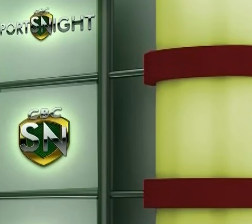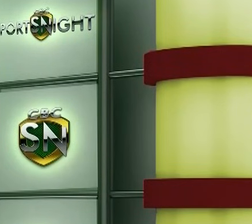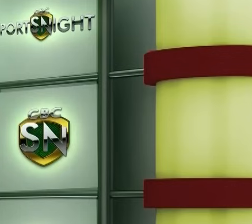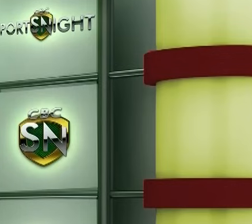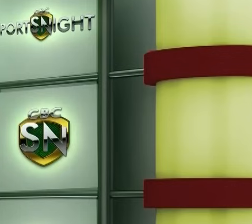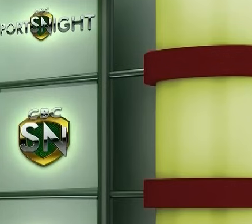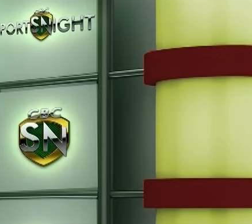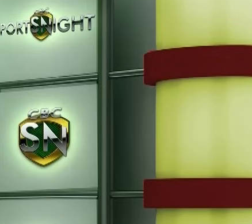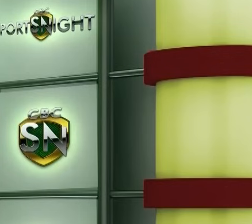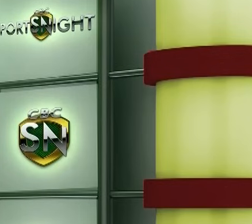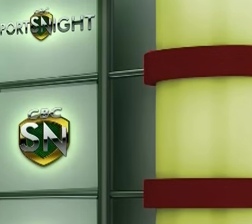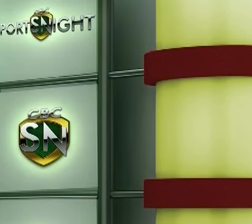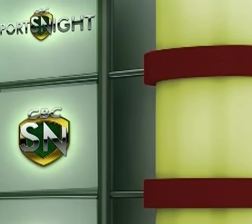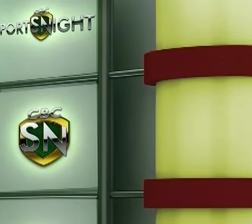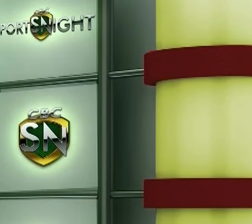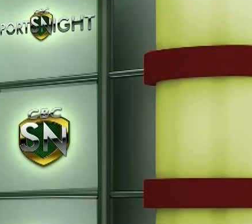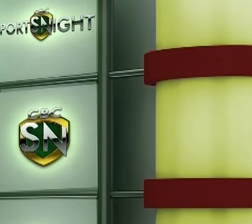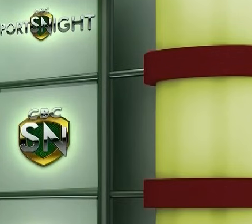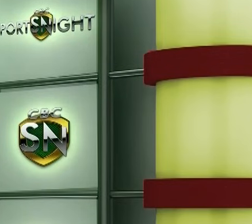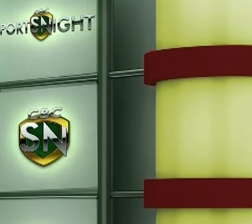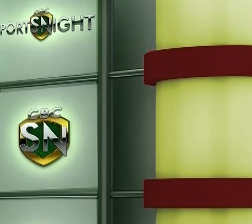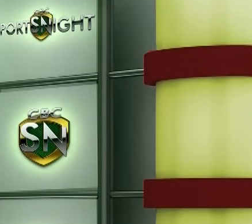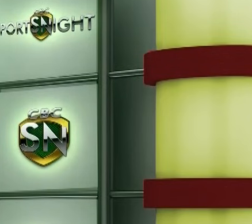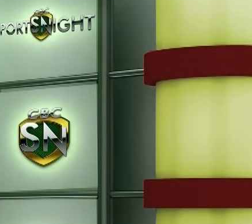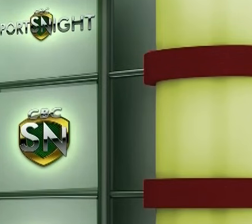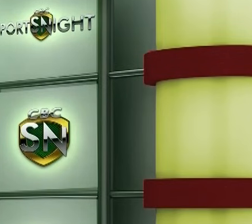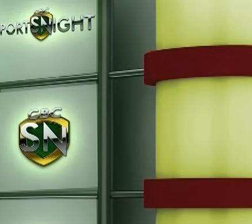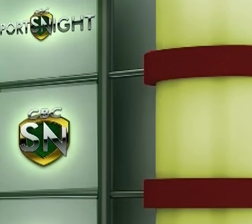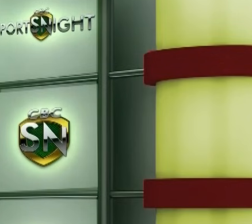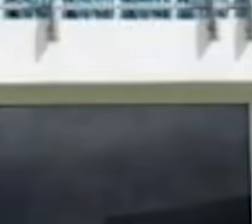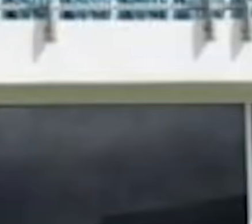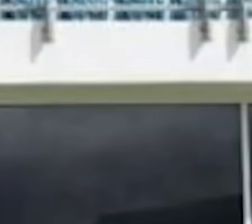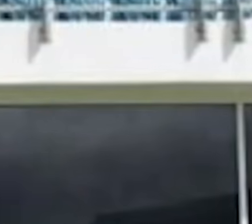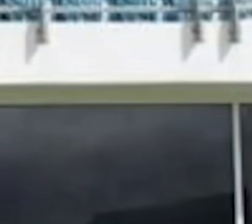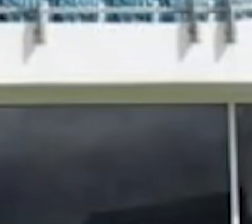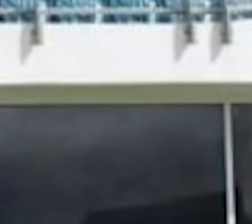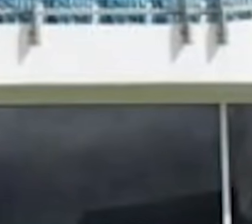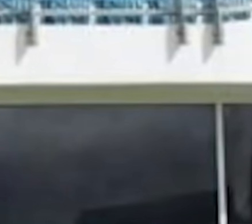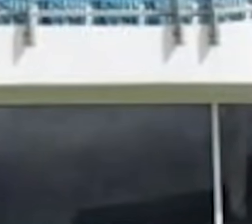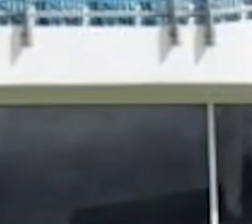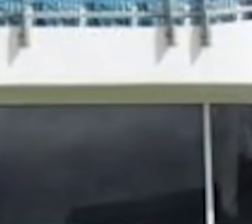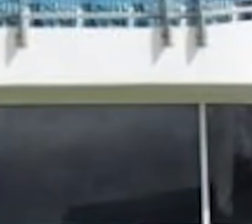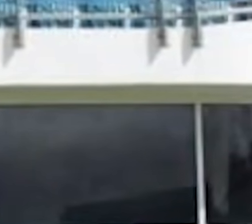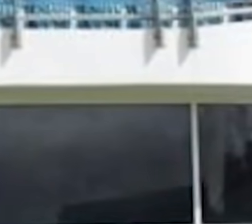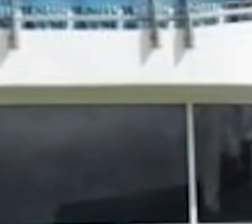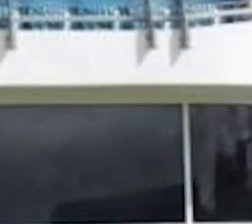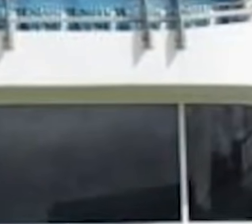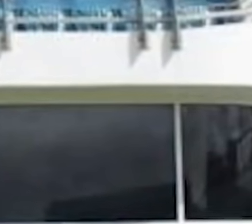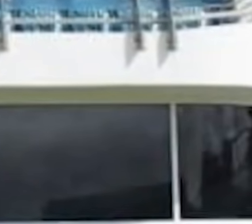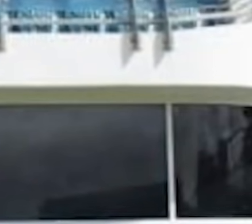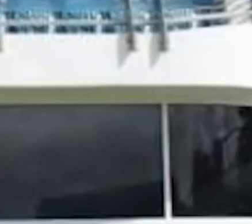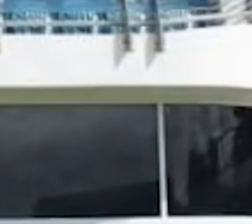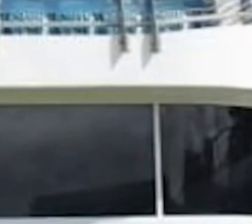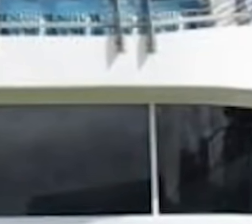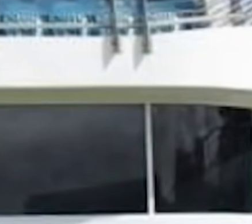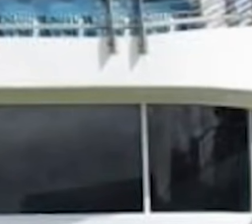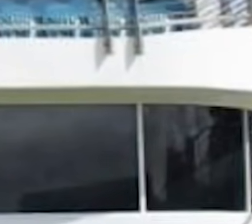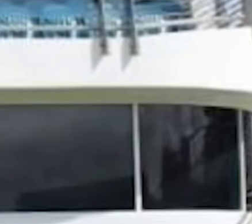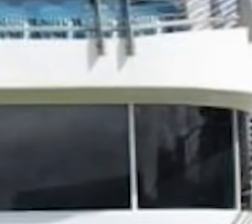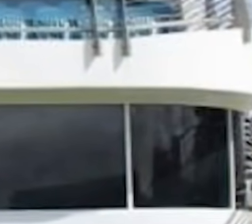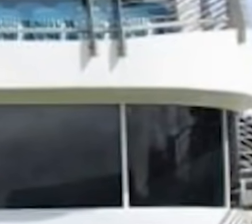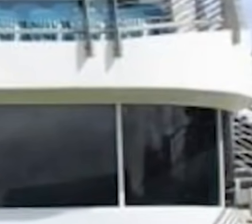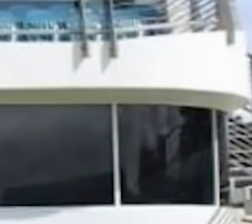Barbados Cricket Association. He's Paul Skinner. He joins the BCA's senior management team with over 20 years of regional